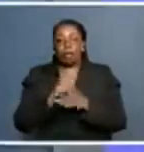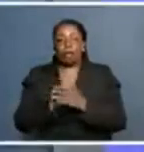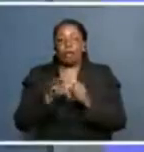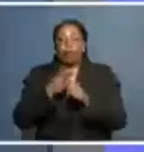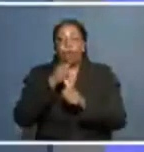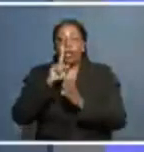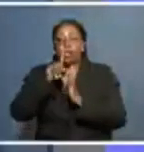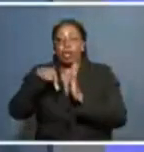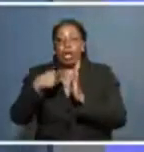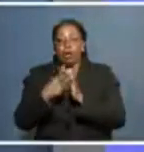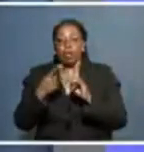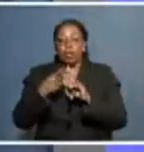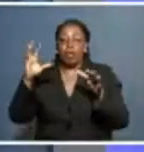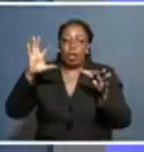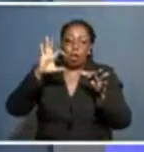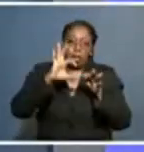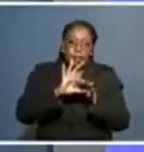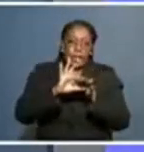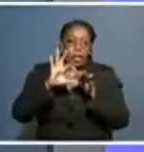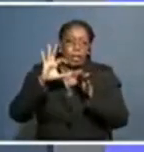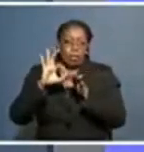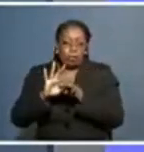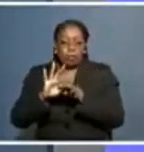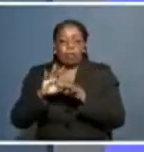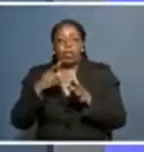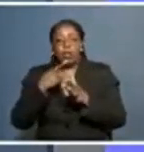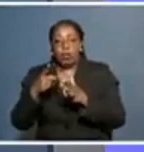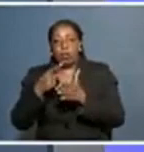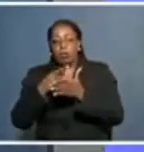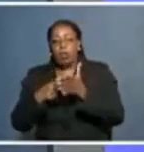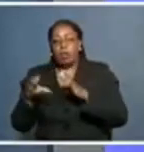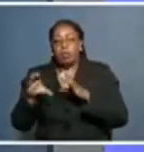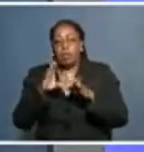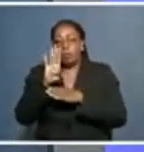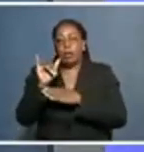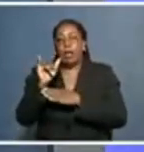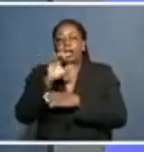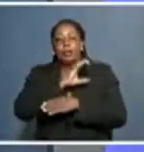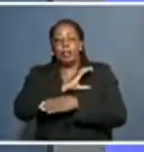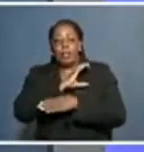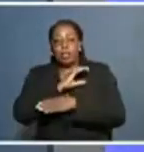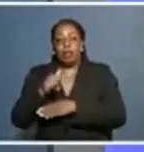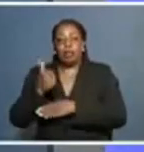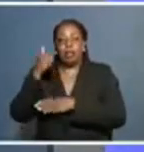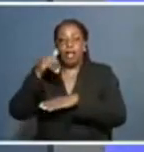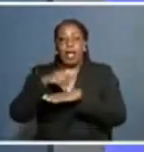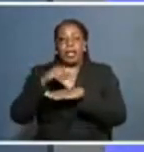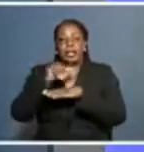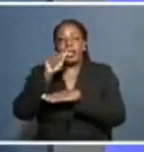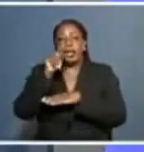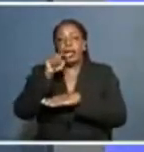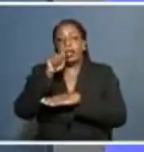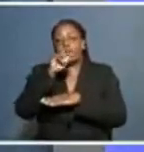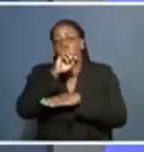From lunch hour to lockdown, those the protective measures deployed by police and school officials at the Anatol